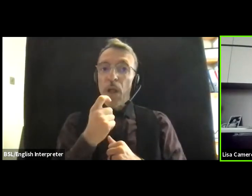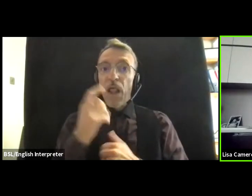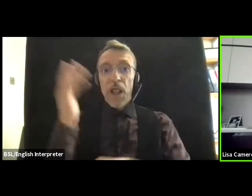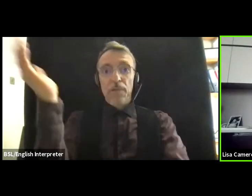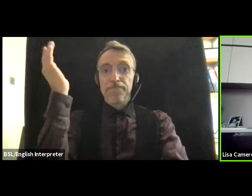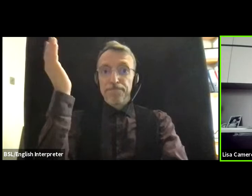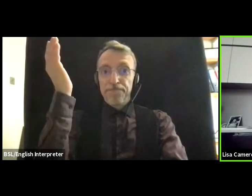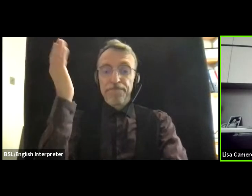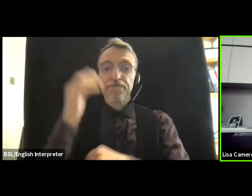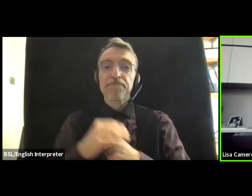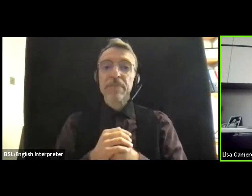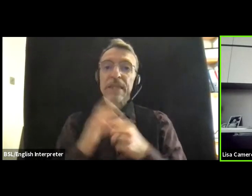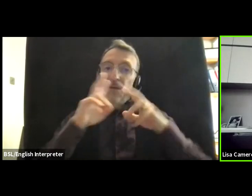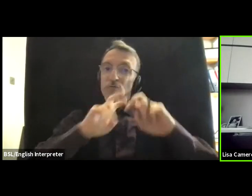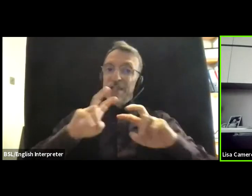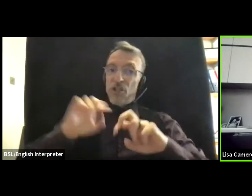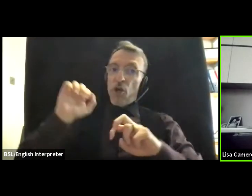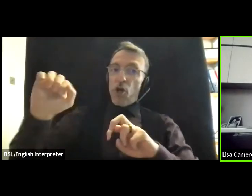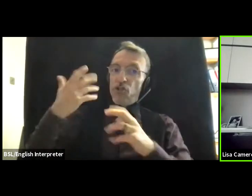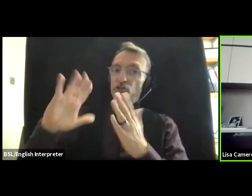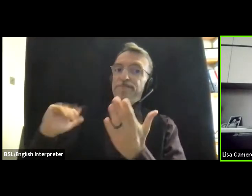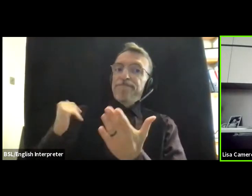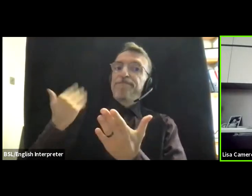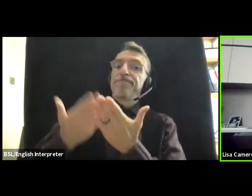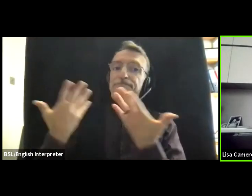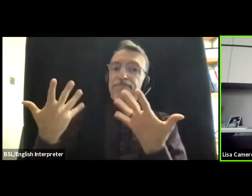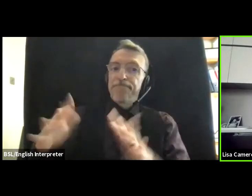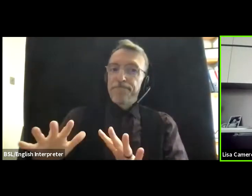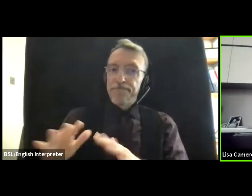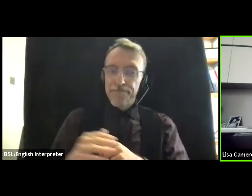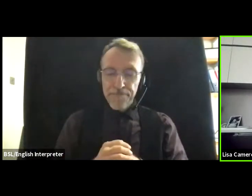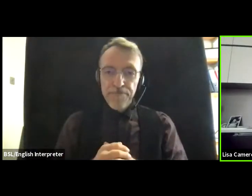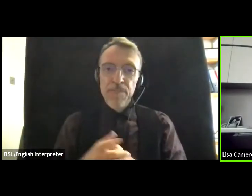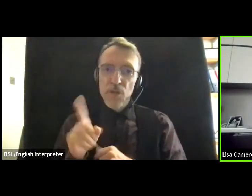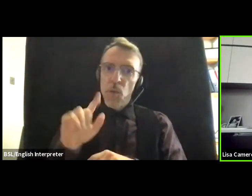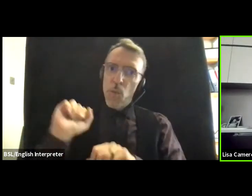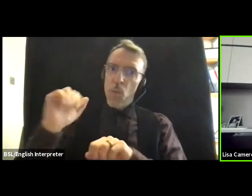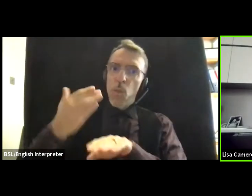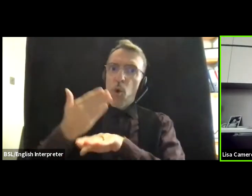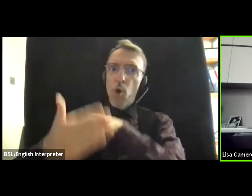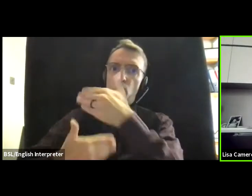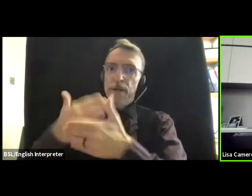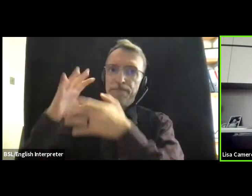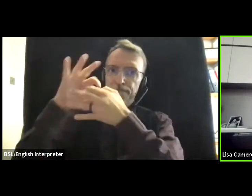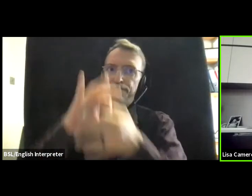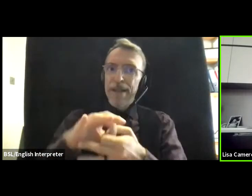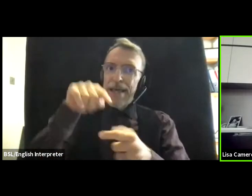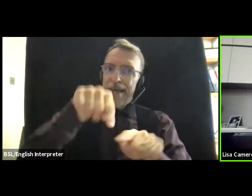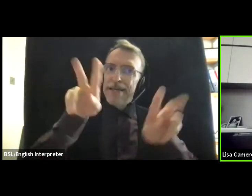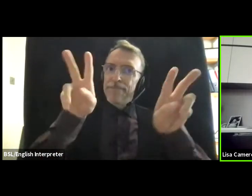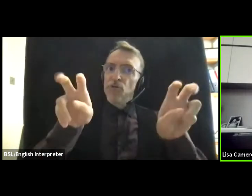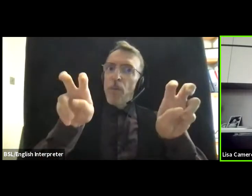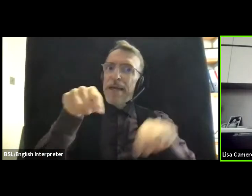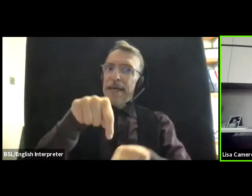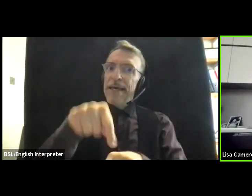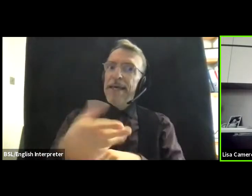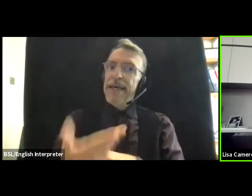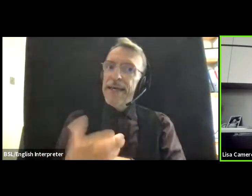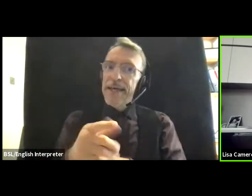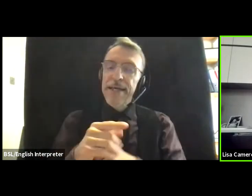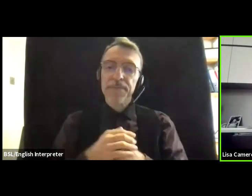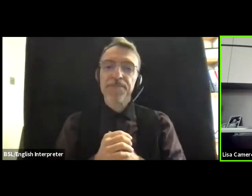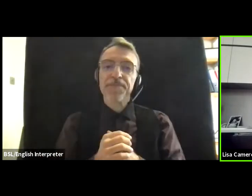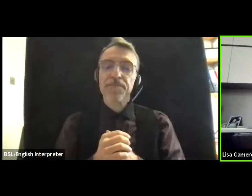presenting the research that they're undertaking and the work in the field that they undertake from the